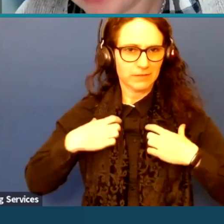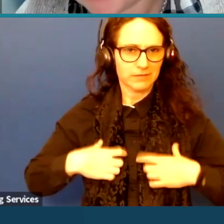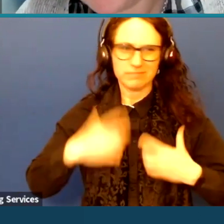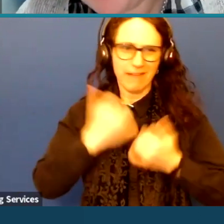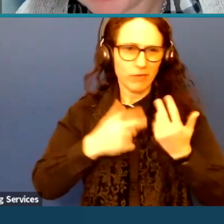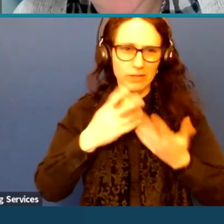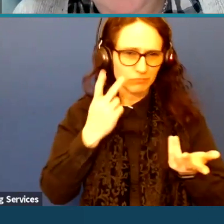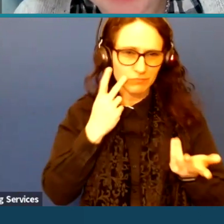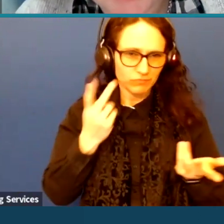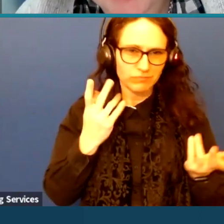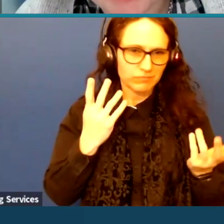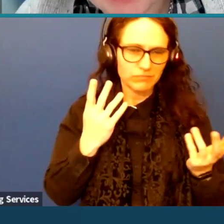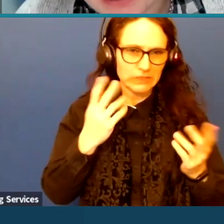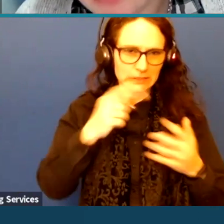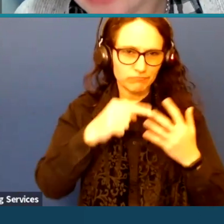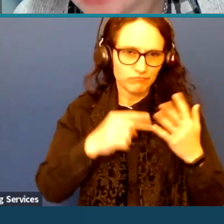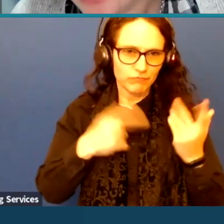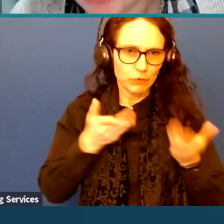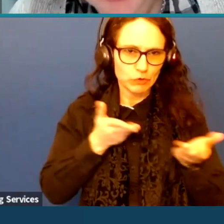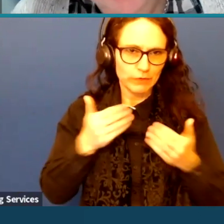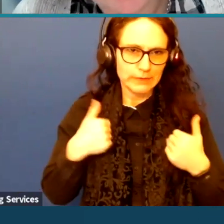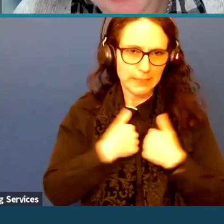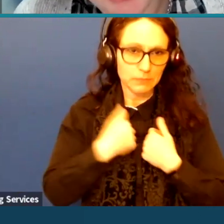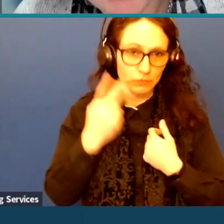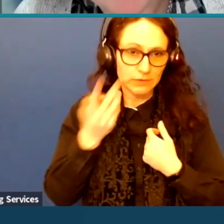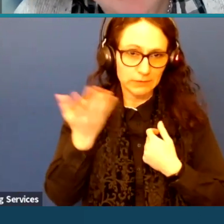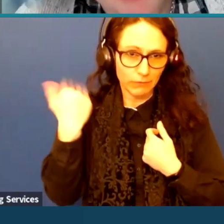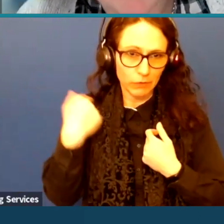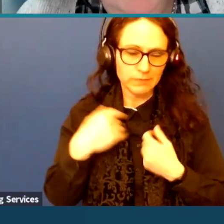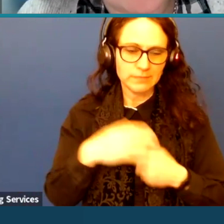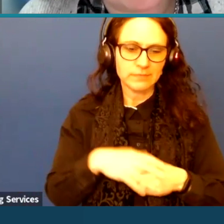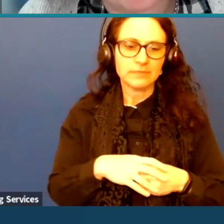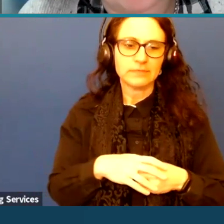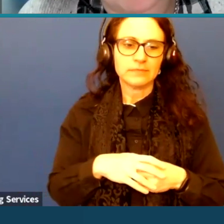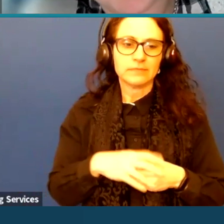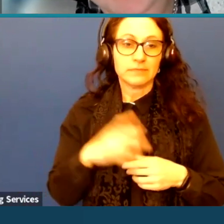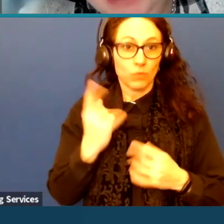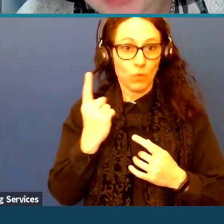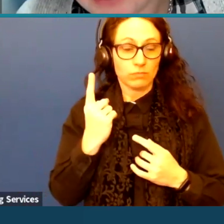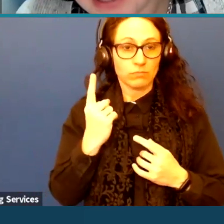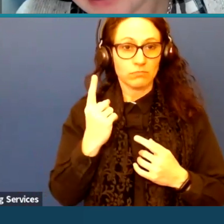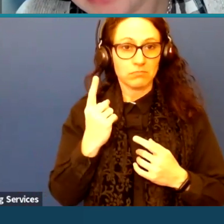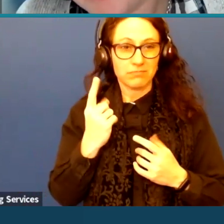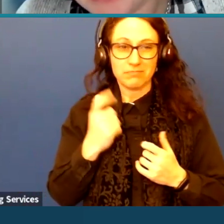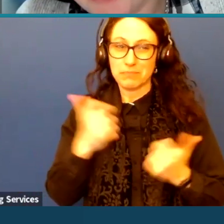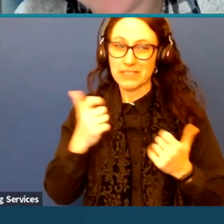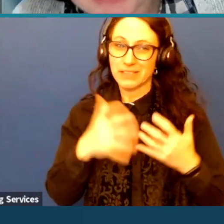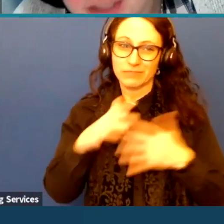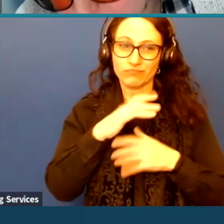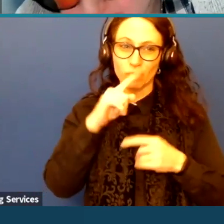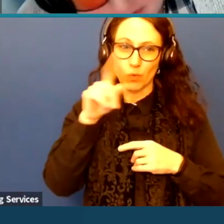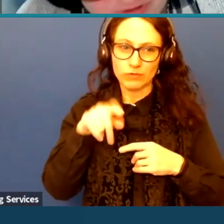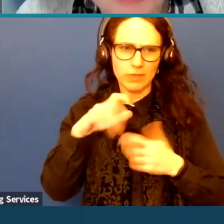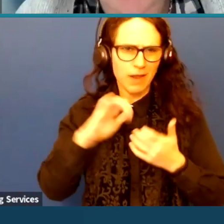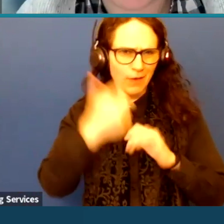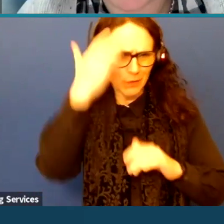things, seen the patches and the vests for service animals. And that's probably one of the biggest questions we have gotten is how do you tell if an animal is a